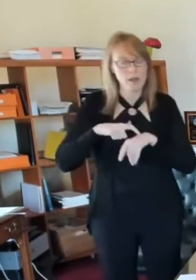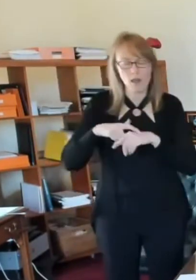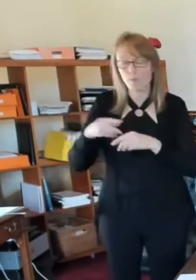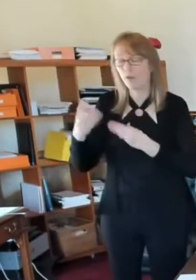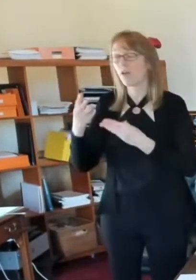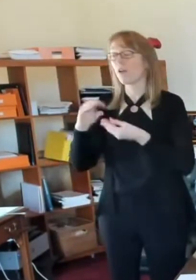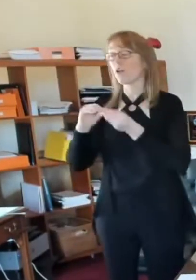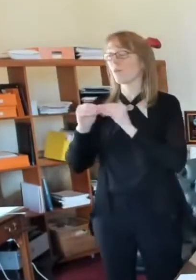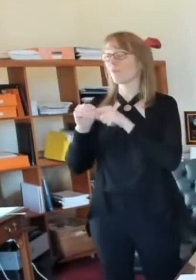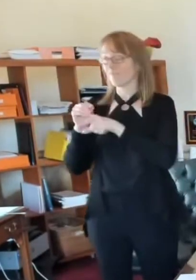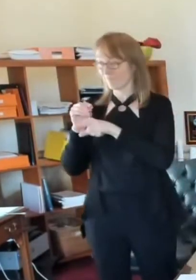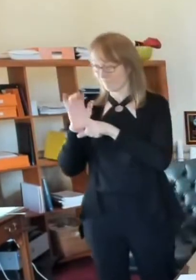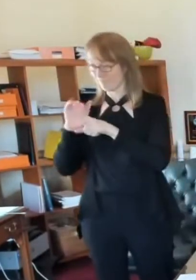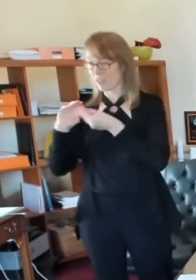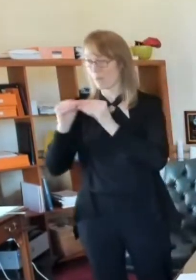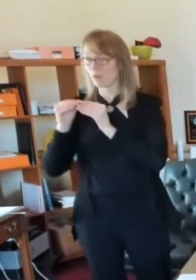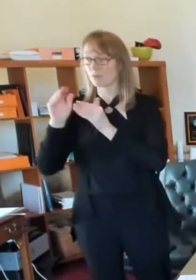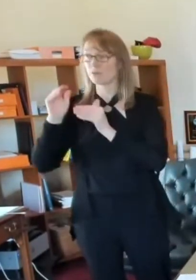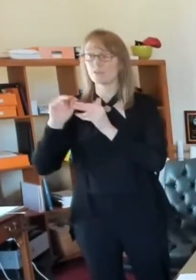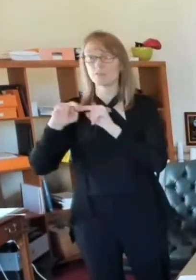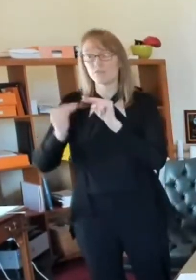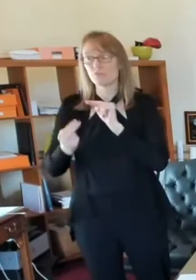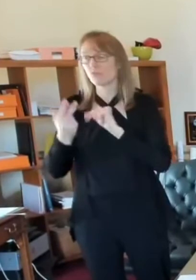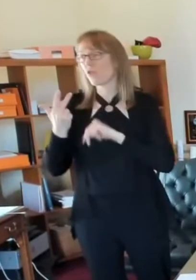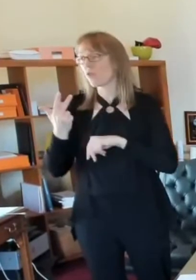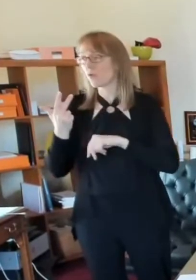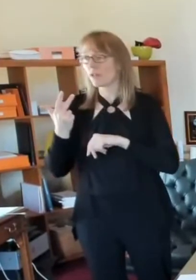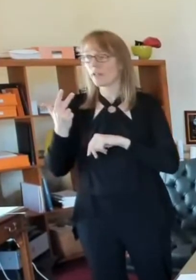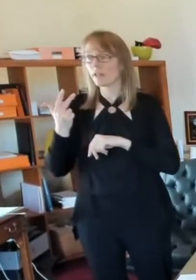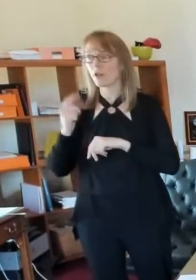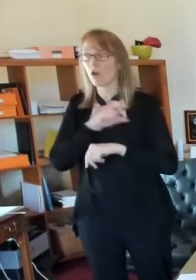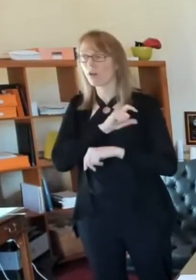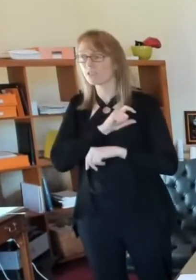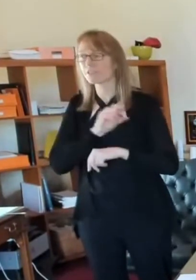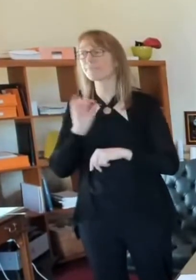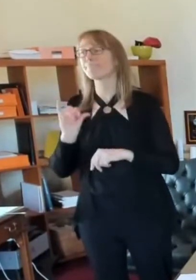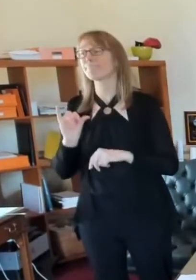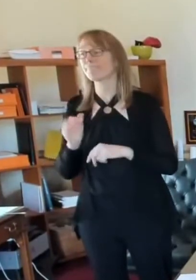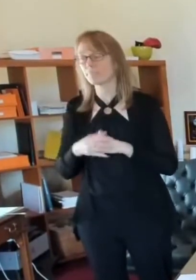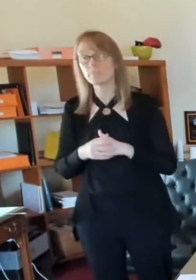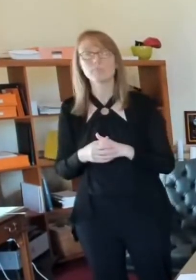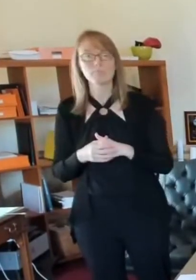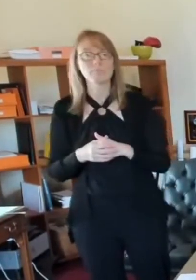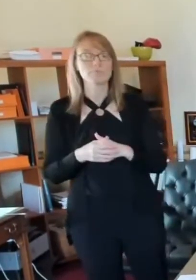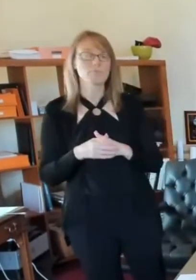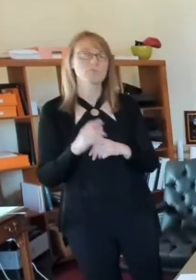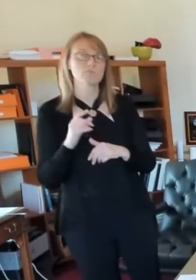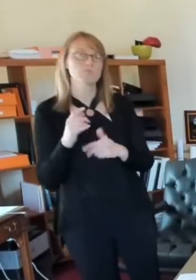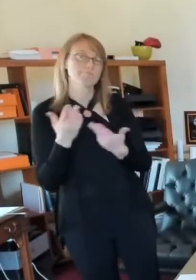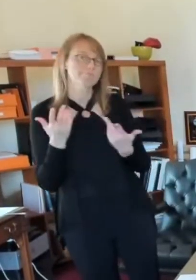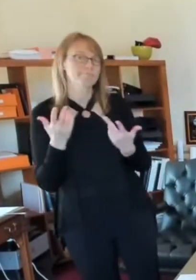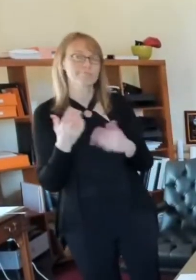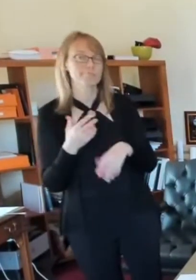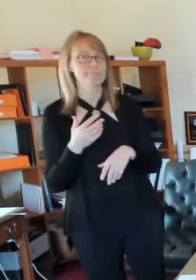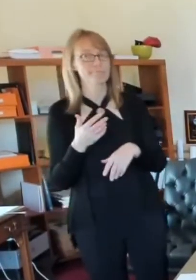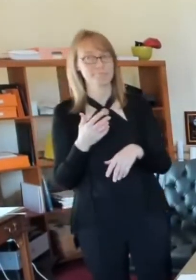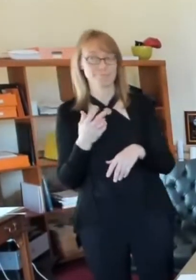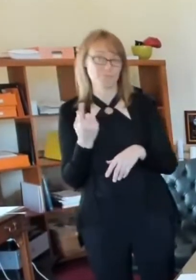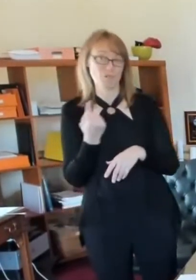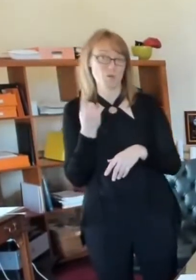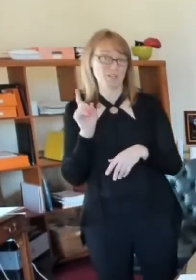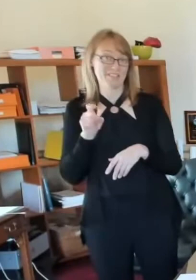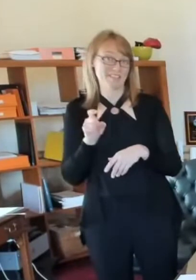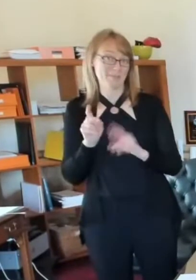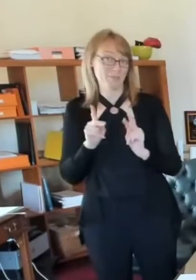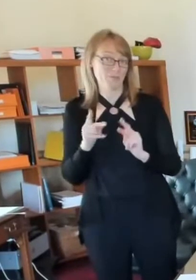you have a big department, people are retiring all the time. But that's why we need officers all the time. So apply. The second